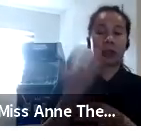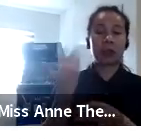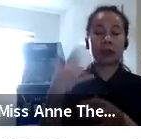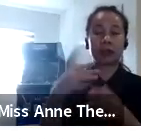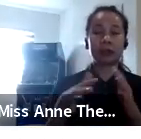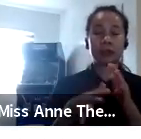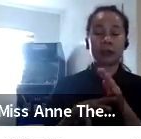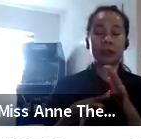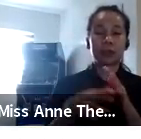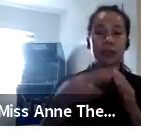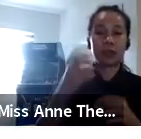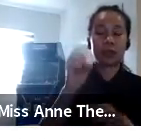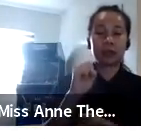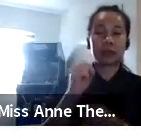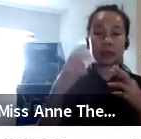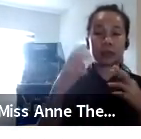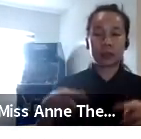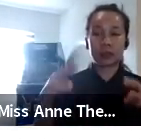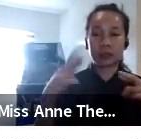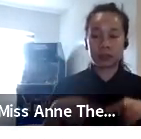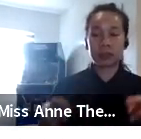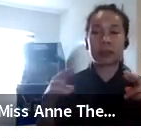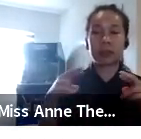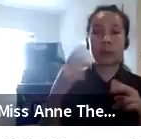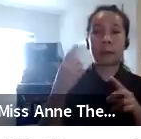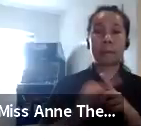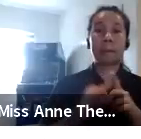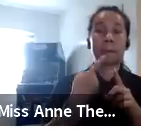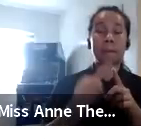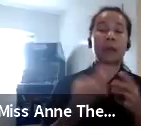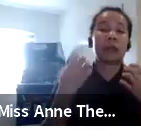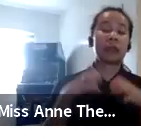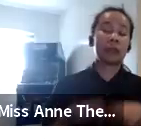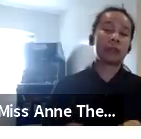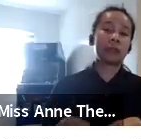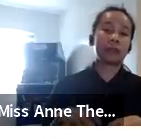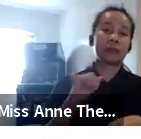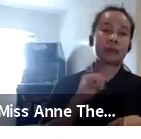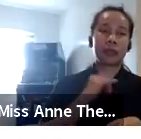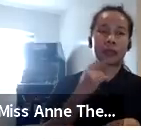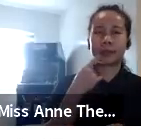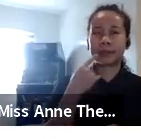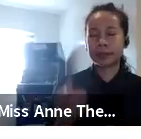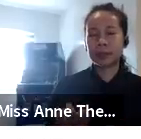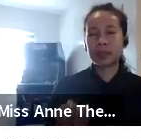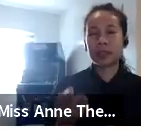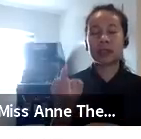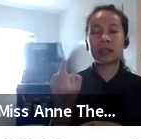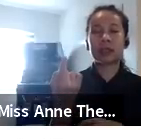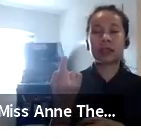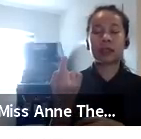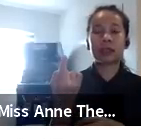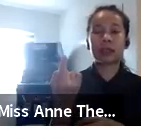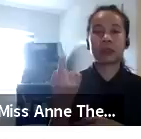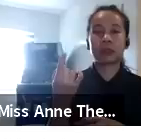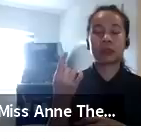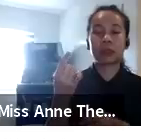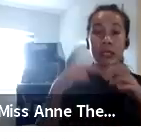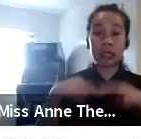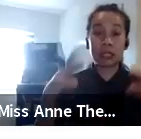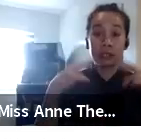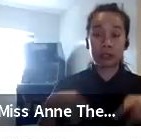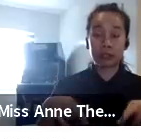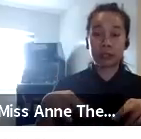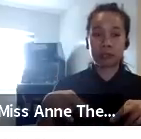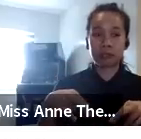research week or research month event, I mentioned there that research actually brought me